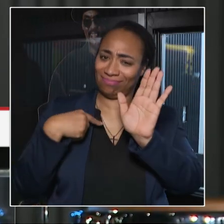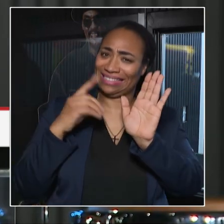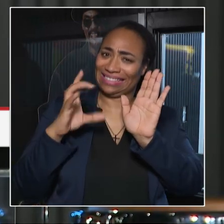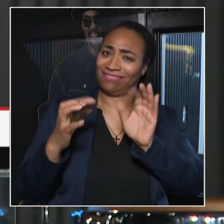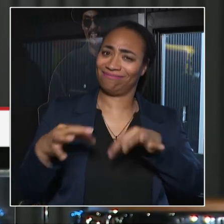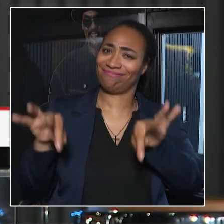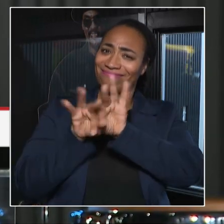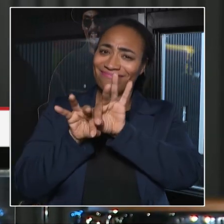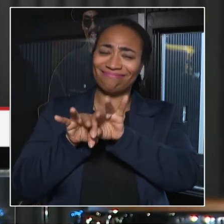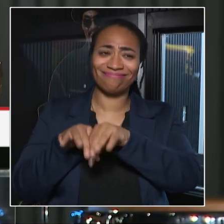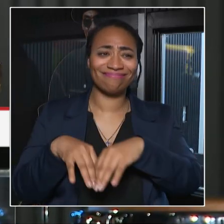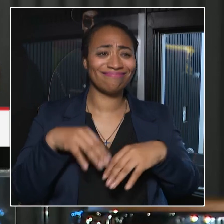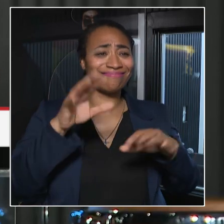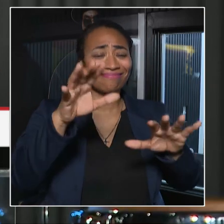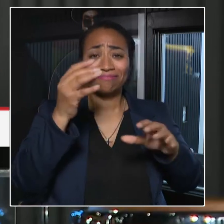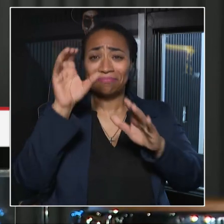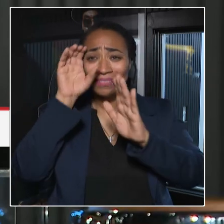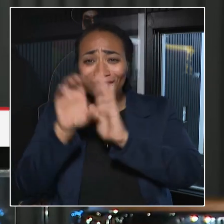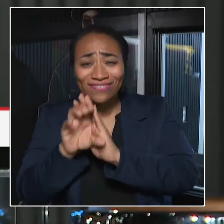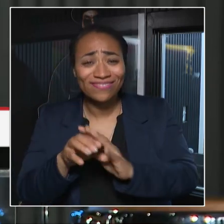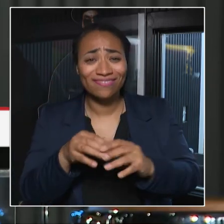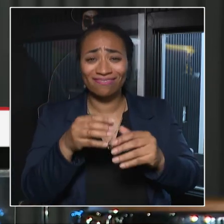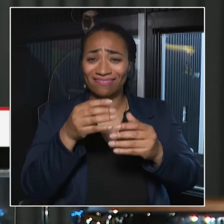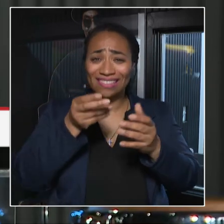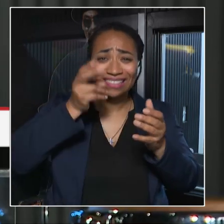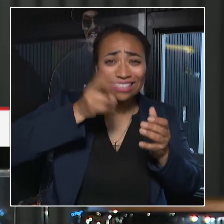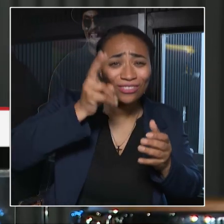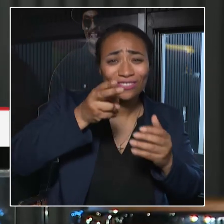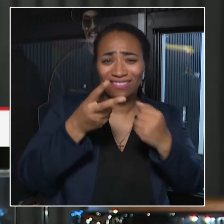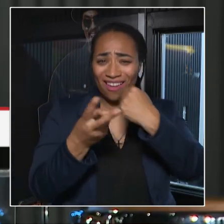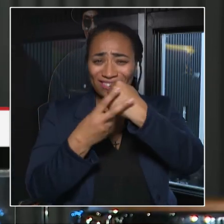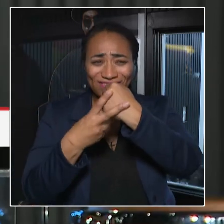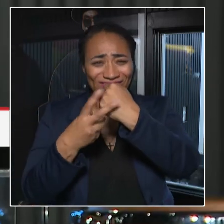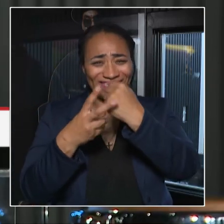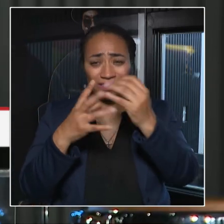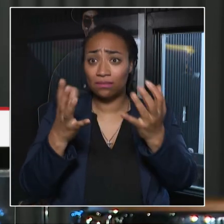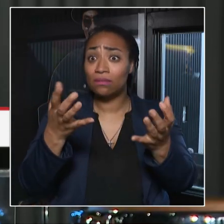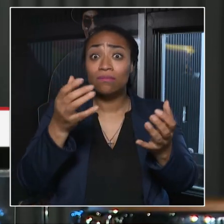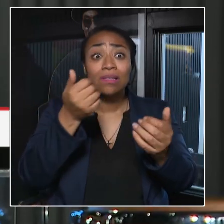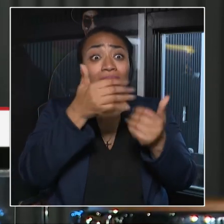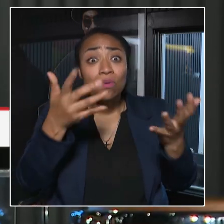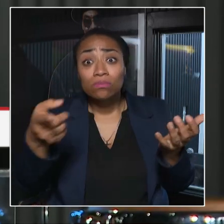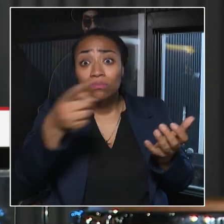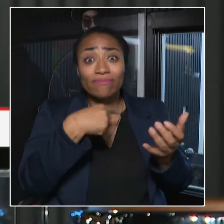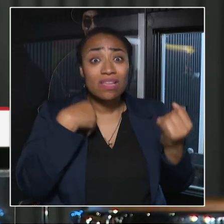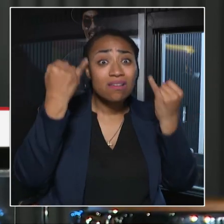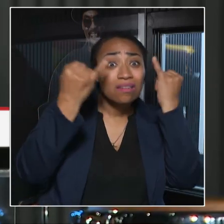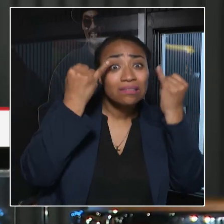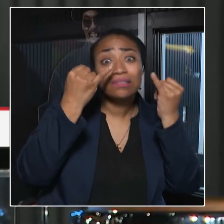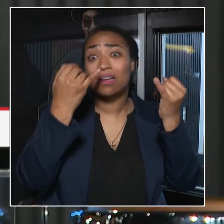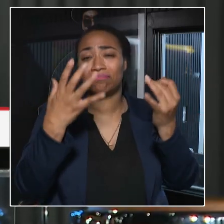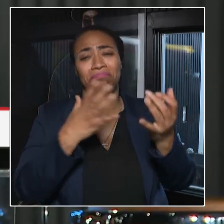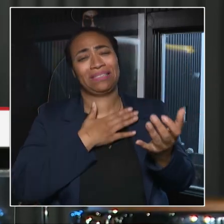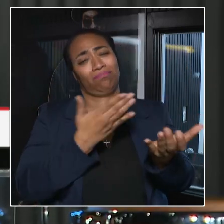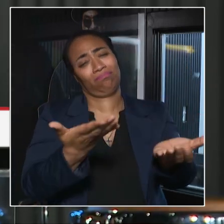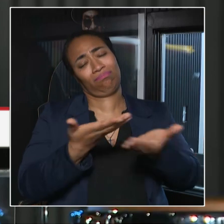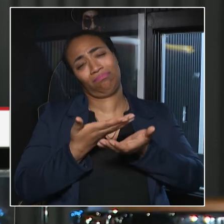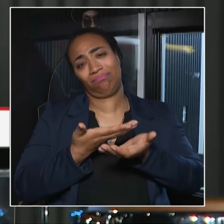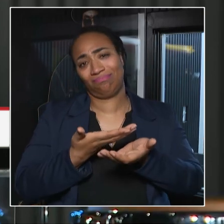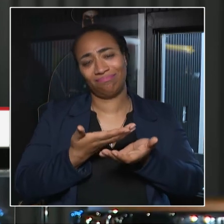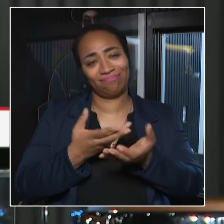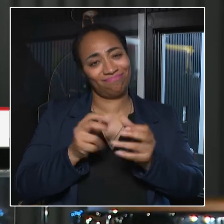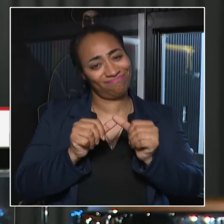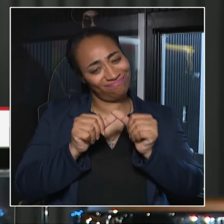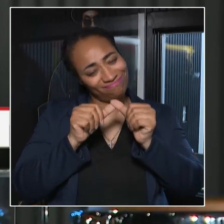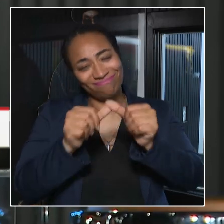your ideas. And, and I just want to sort of end by saying thank